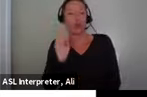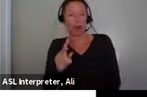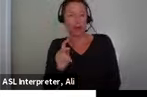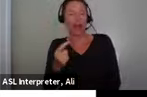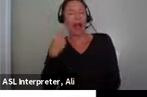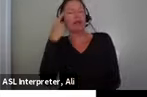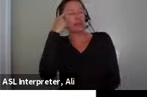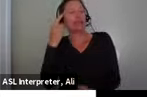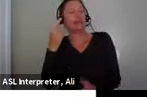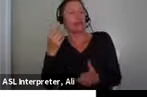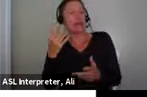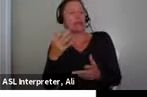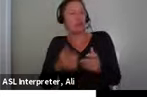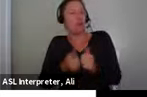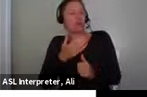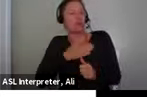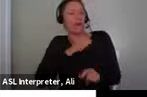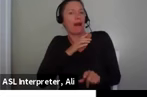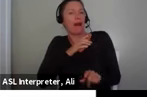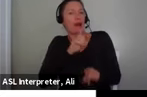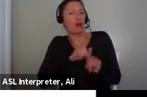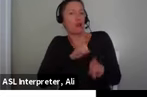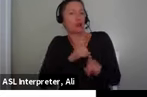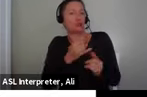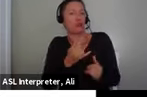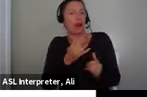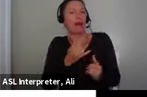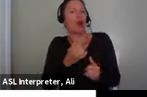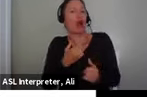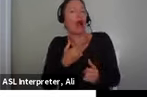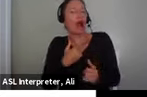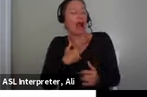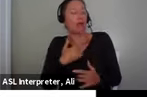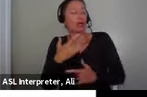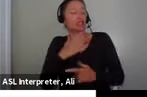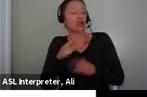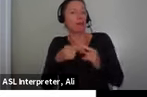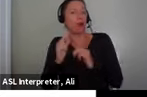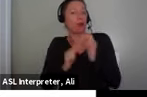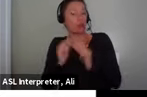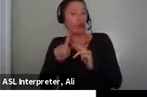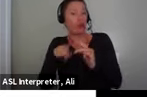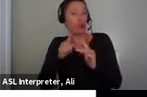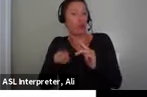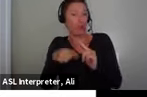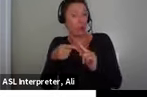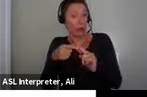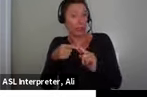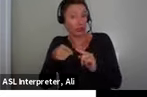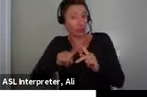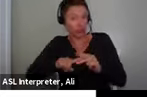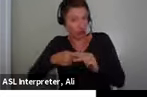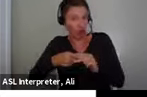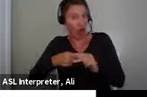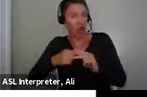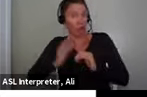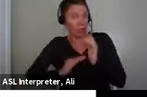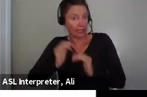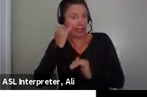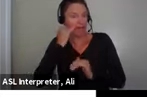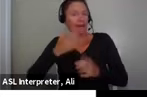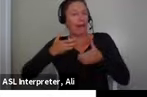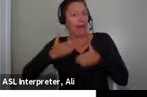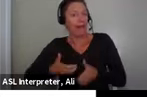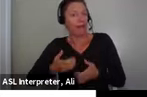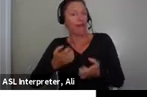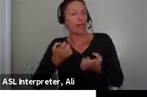most of my questions right now. I'm concerned about the construction when it starts, where they're going to be heavy equipment and the ground is starting